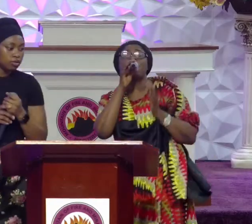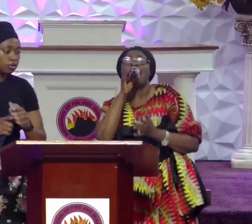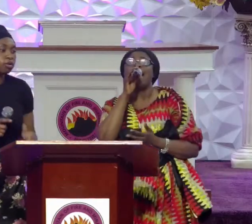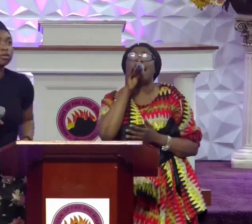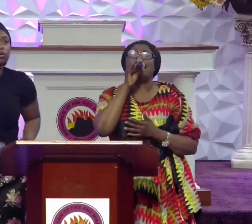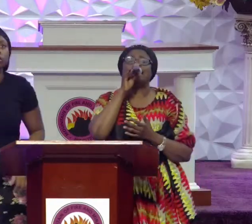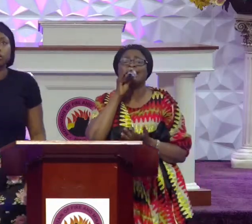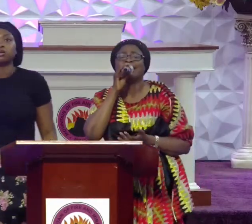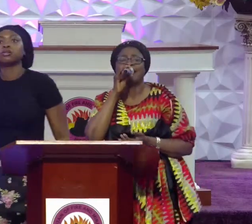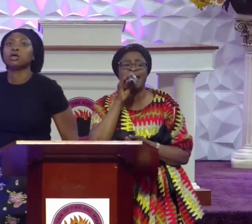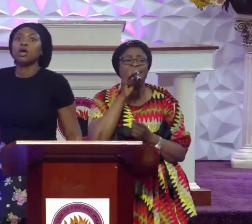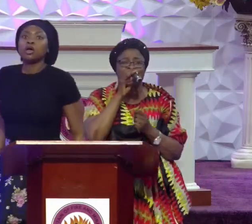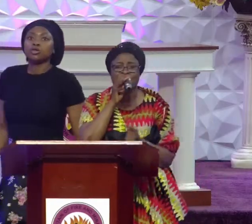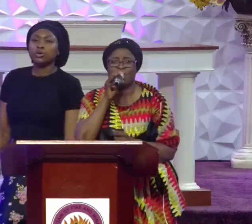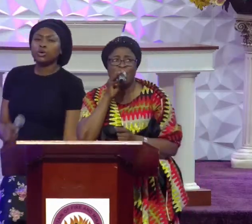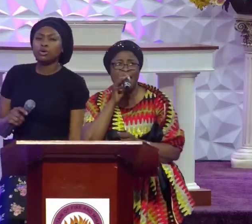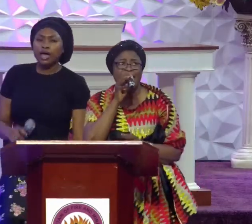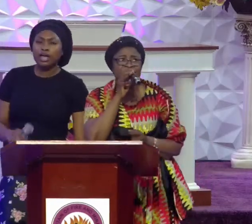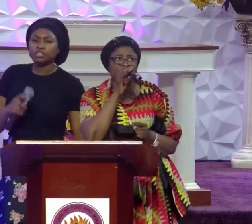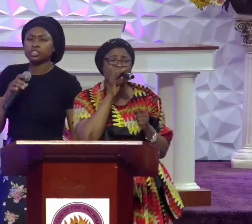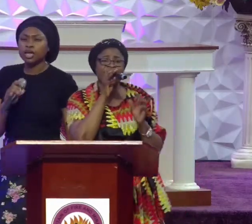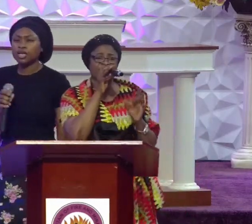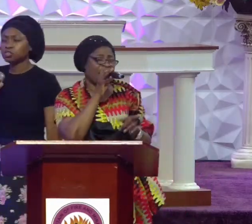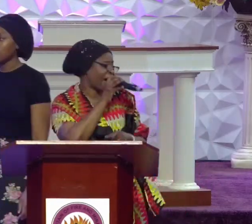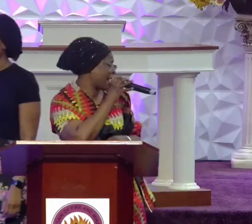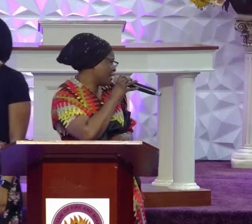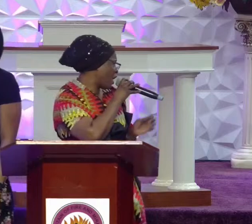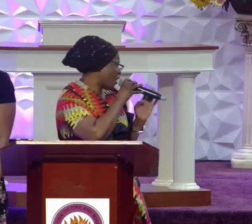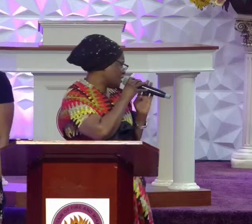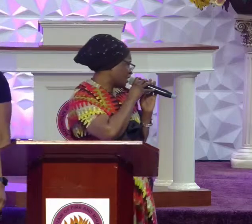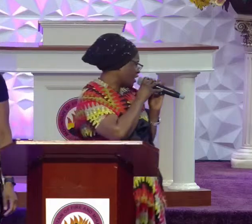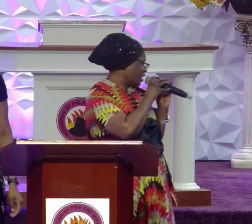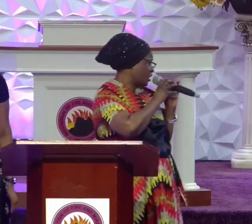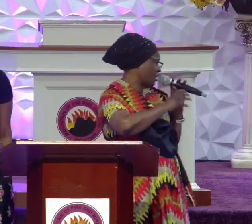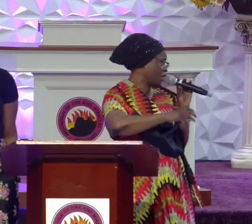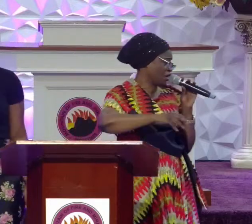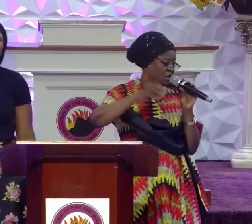Jesus. You reign, you ancient Zion